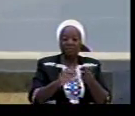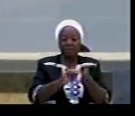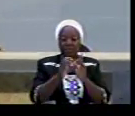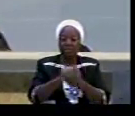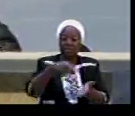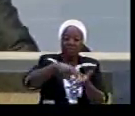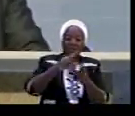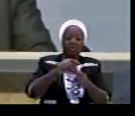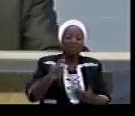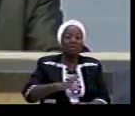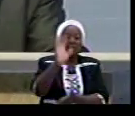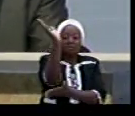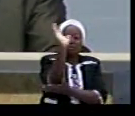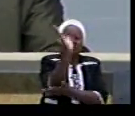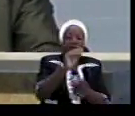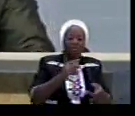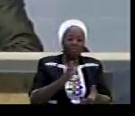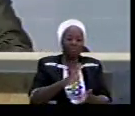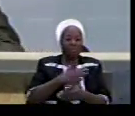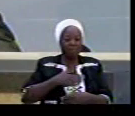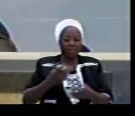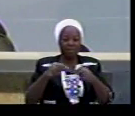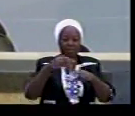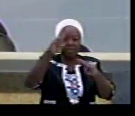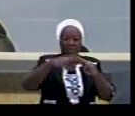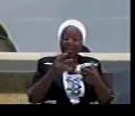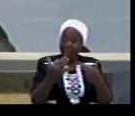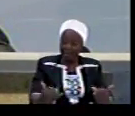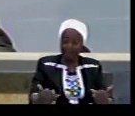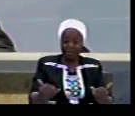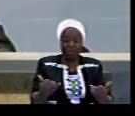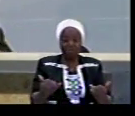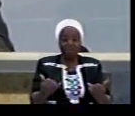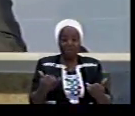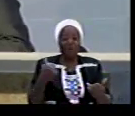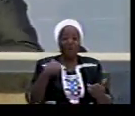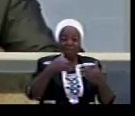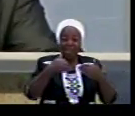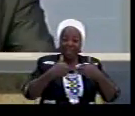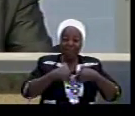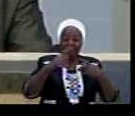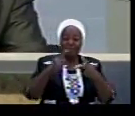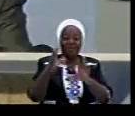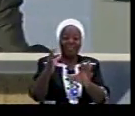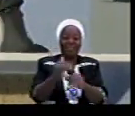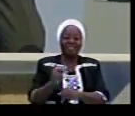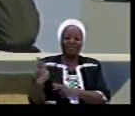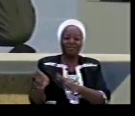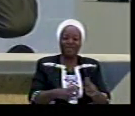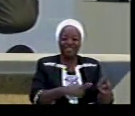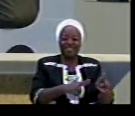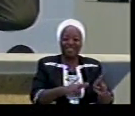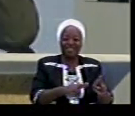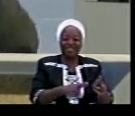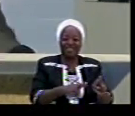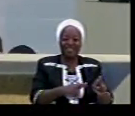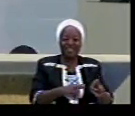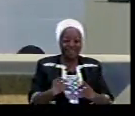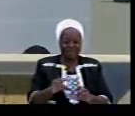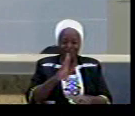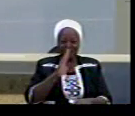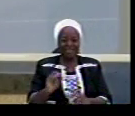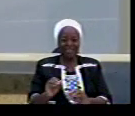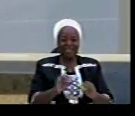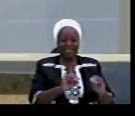on your seat. Now, we have to get ready. Get set. Be on your